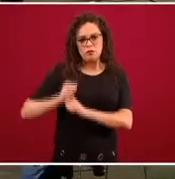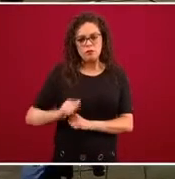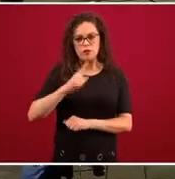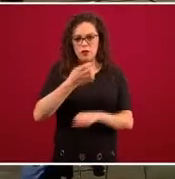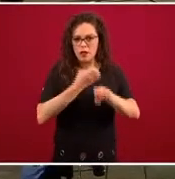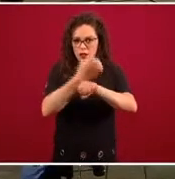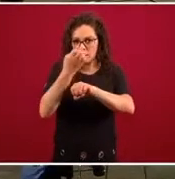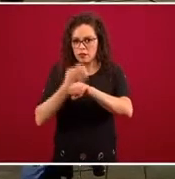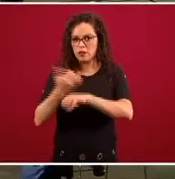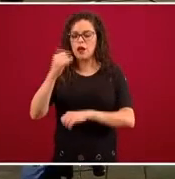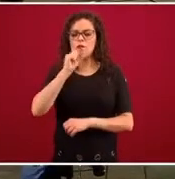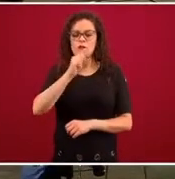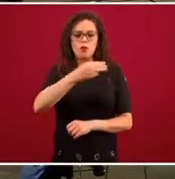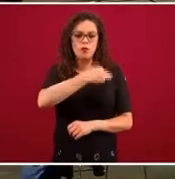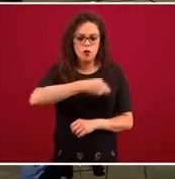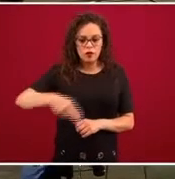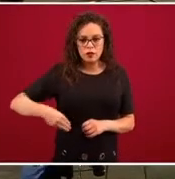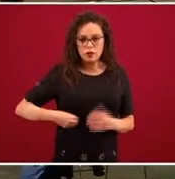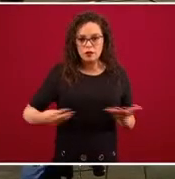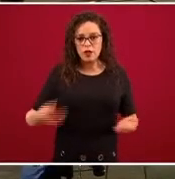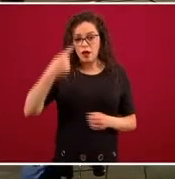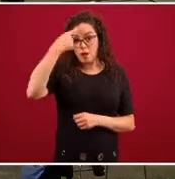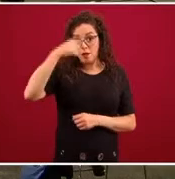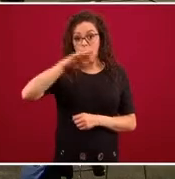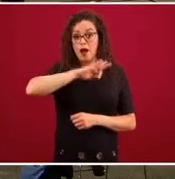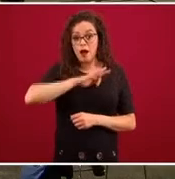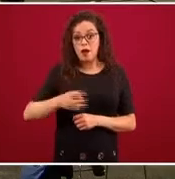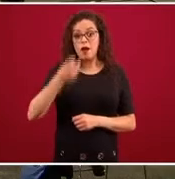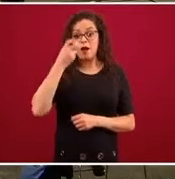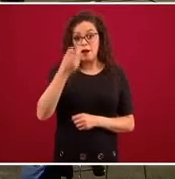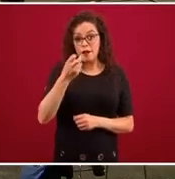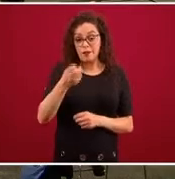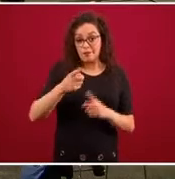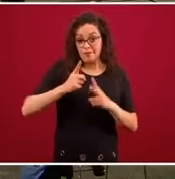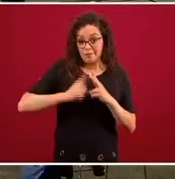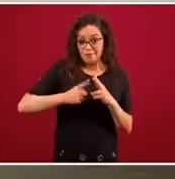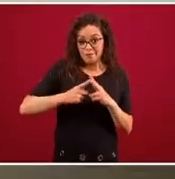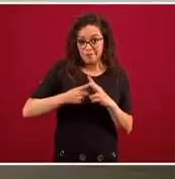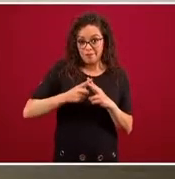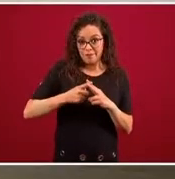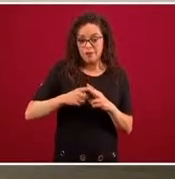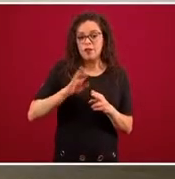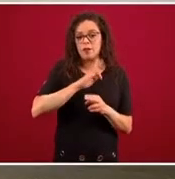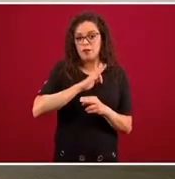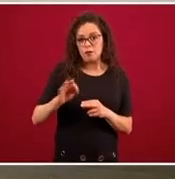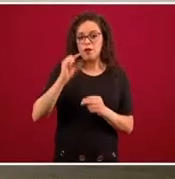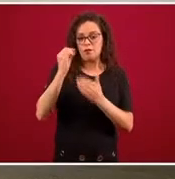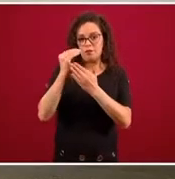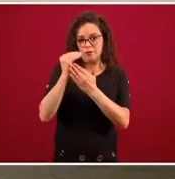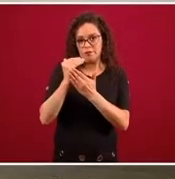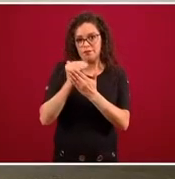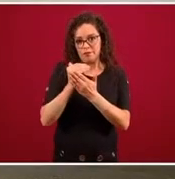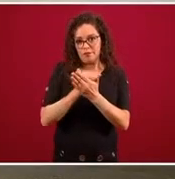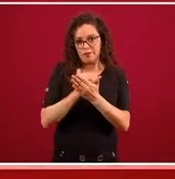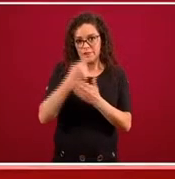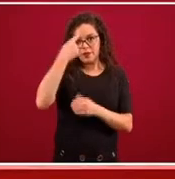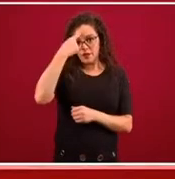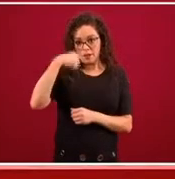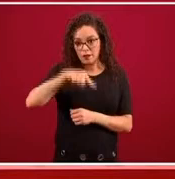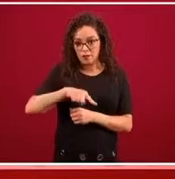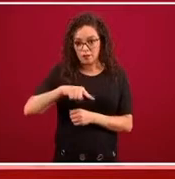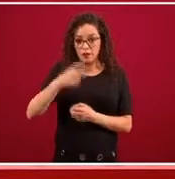abided by some sectors of the population. So you have to see what's happening there so you can start bringing those transmission